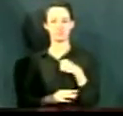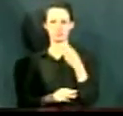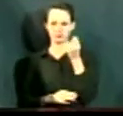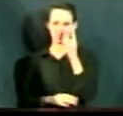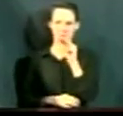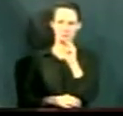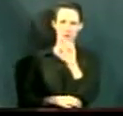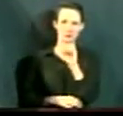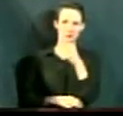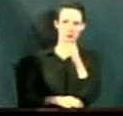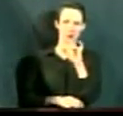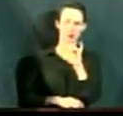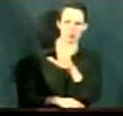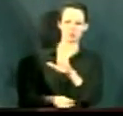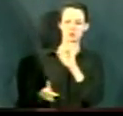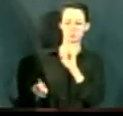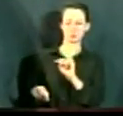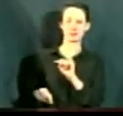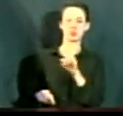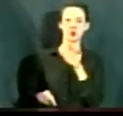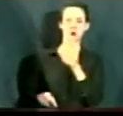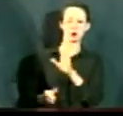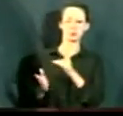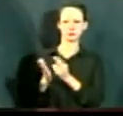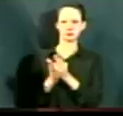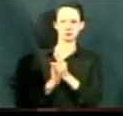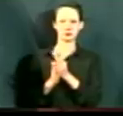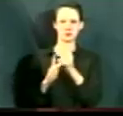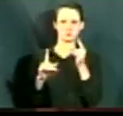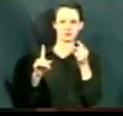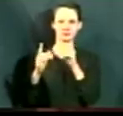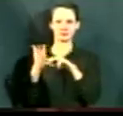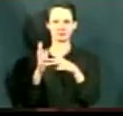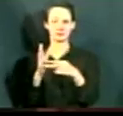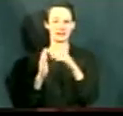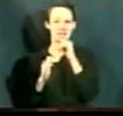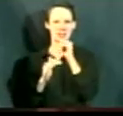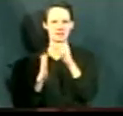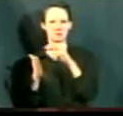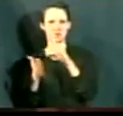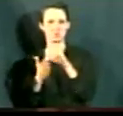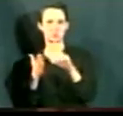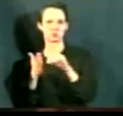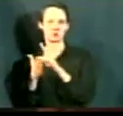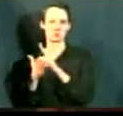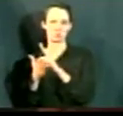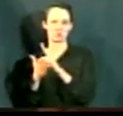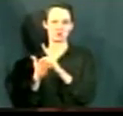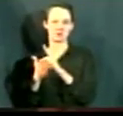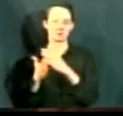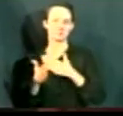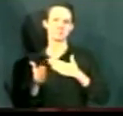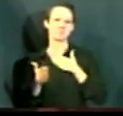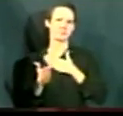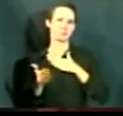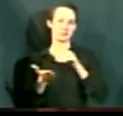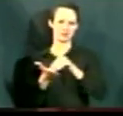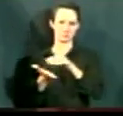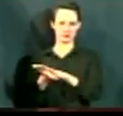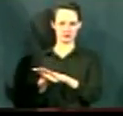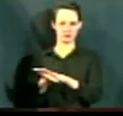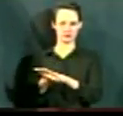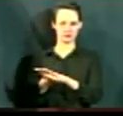response, it was her truthful intent that it was not to be discriminatory. Please know that